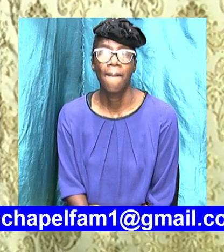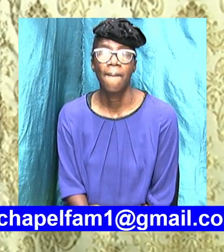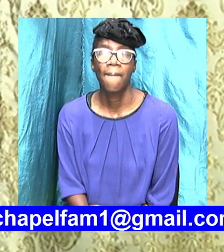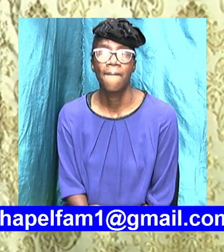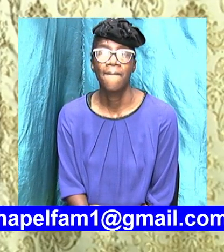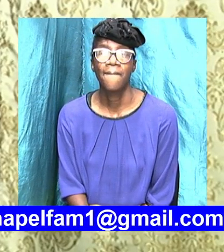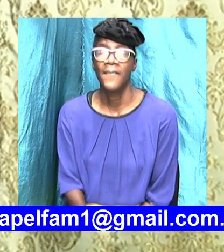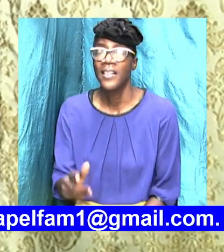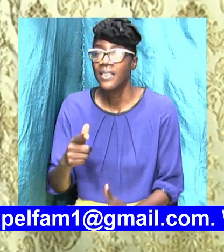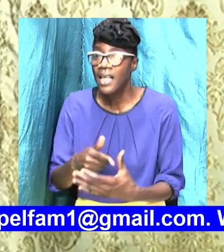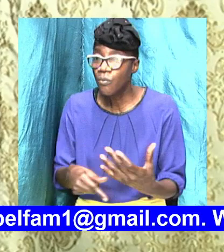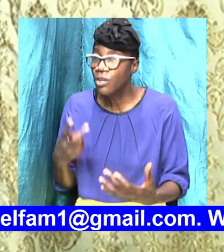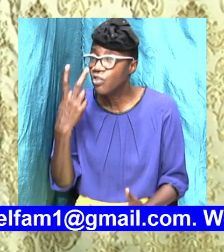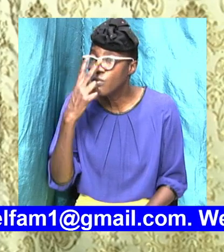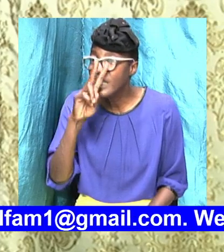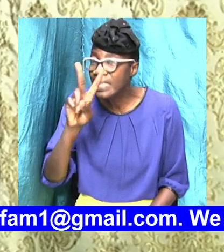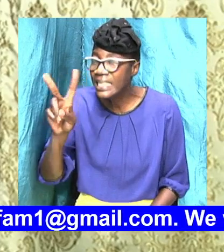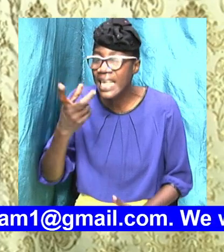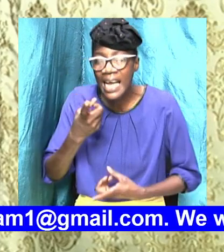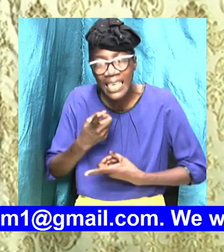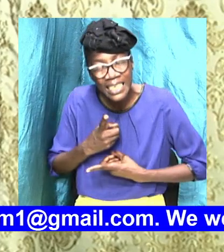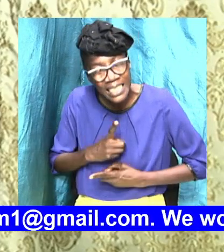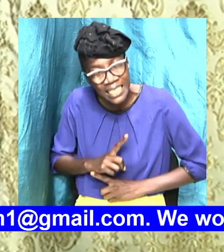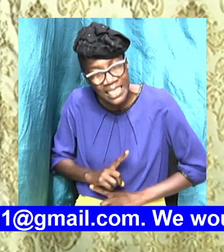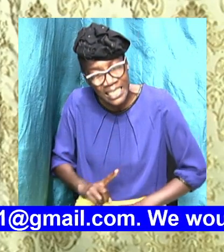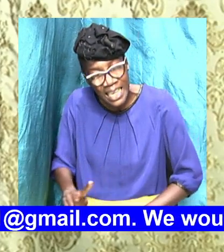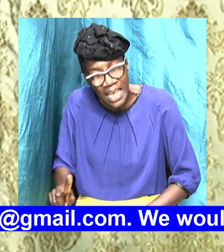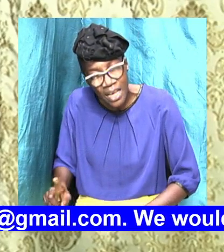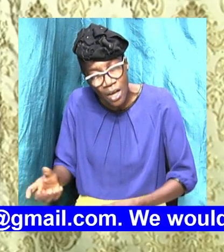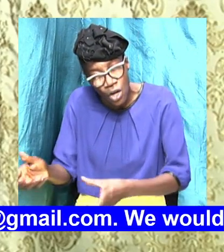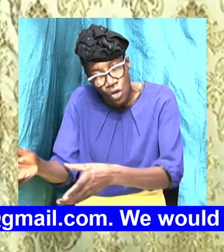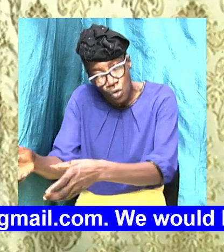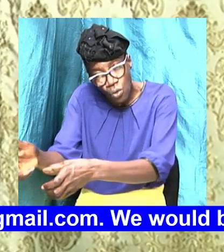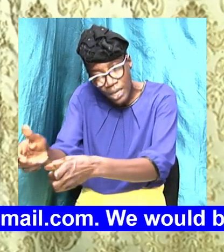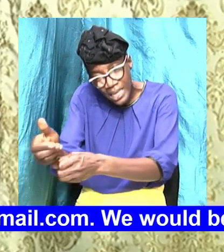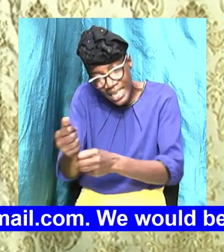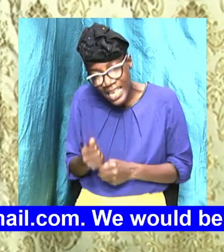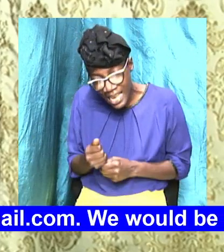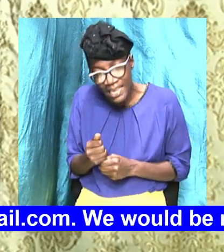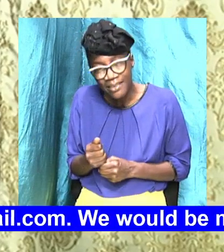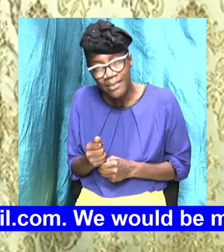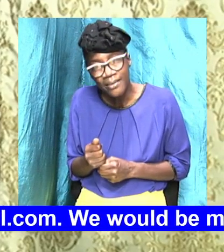That which we see and desire to own or to possess.